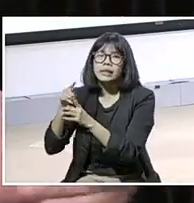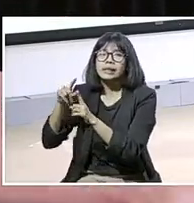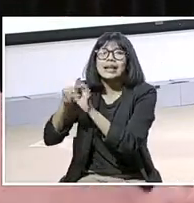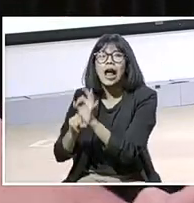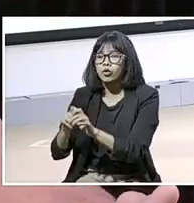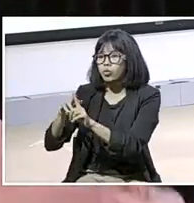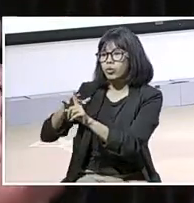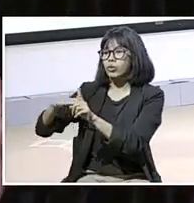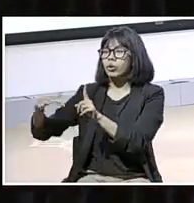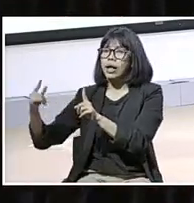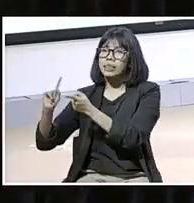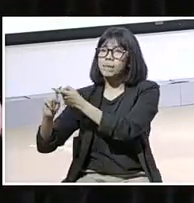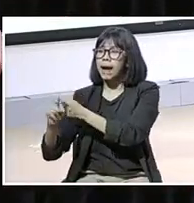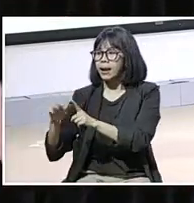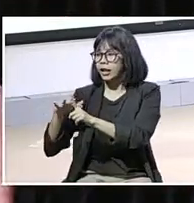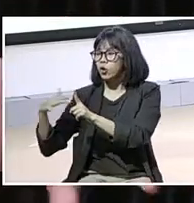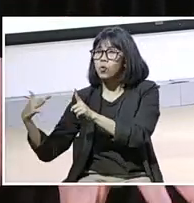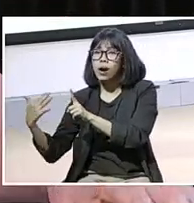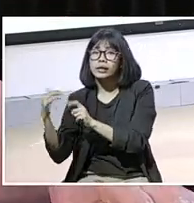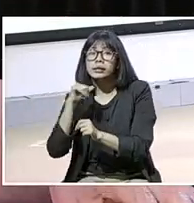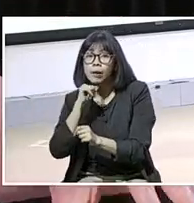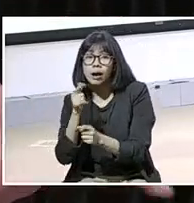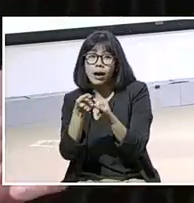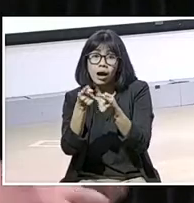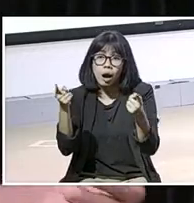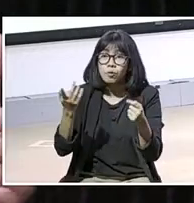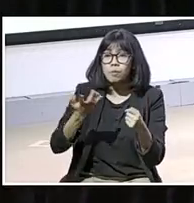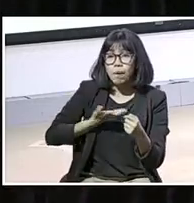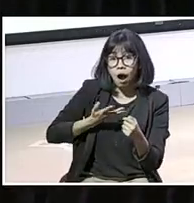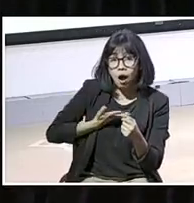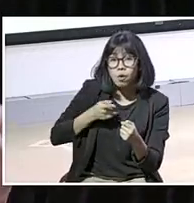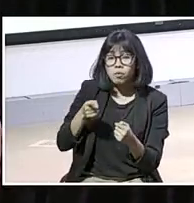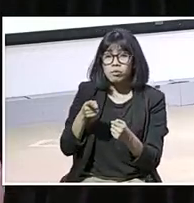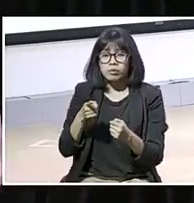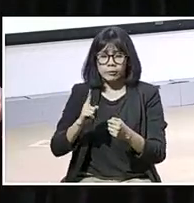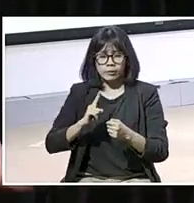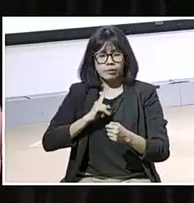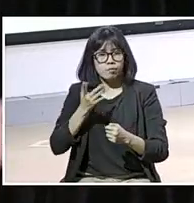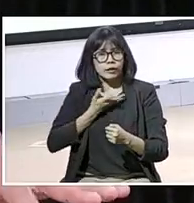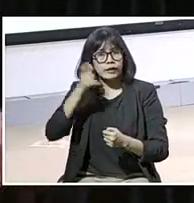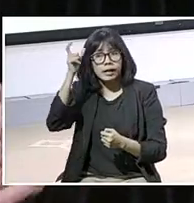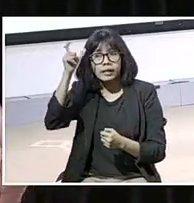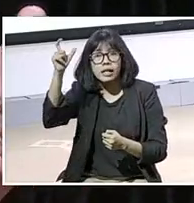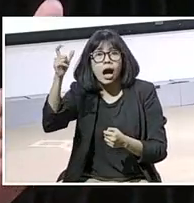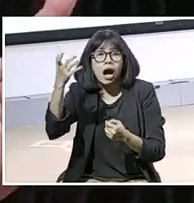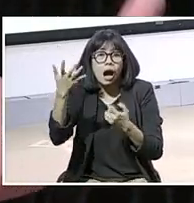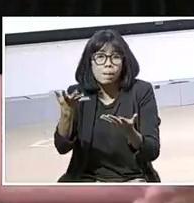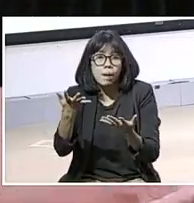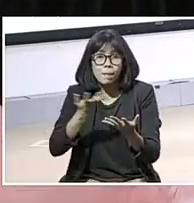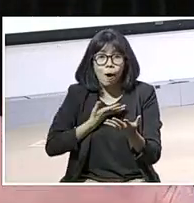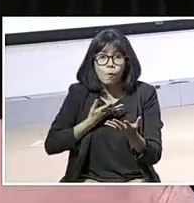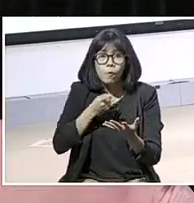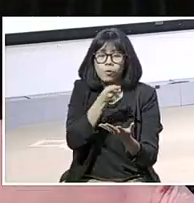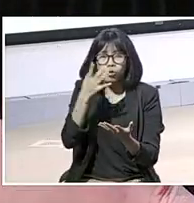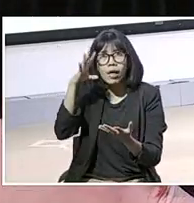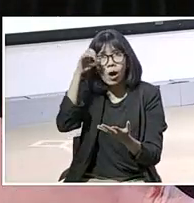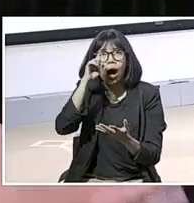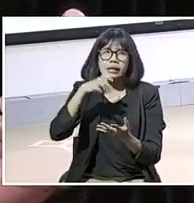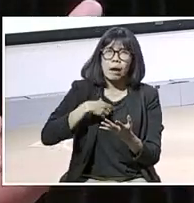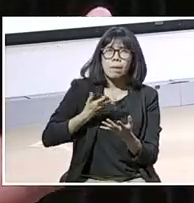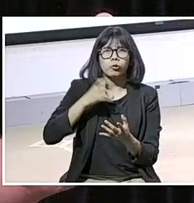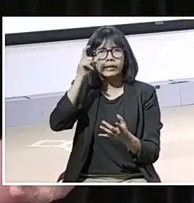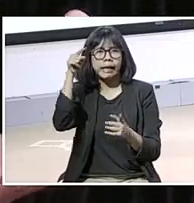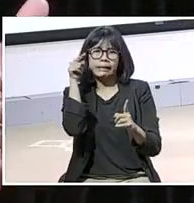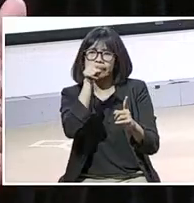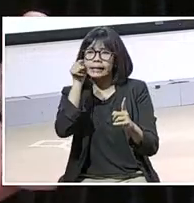what makes them great. So you have to figure out what you want to do in life and then surround yourself with those people, because that's the only way you're going to learn, you know.